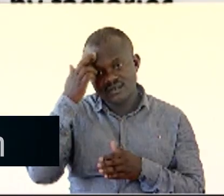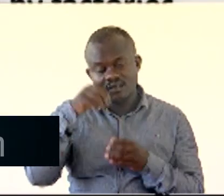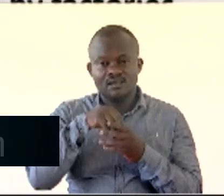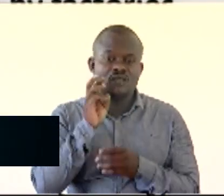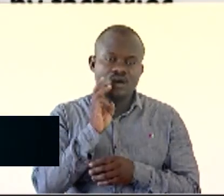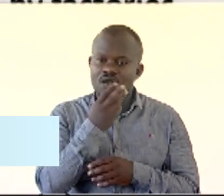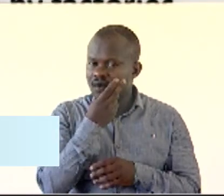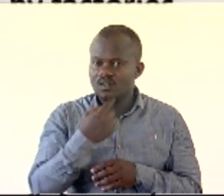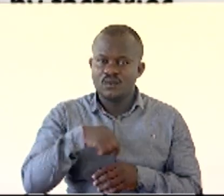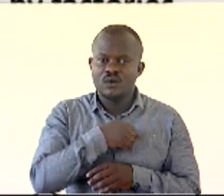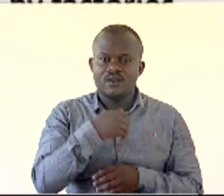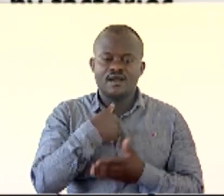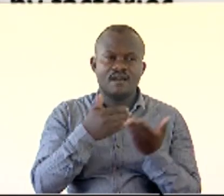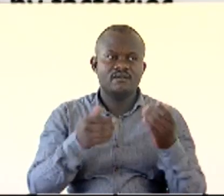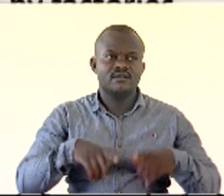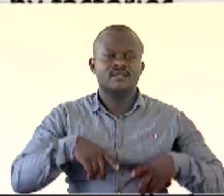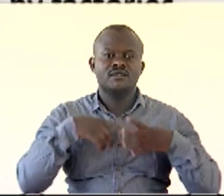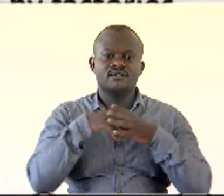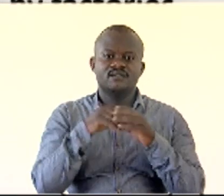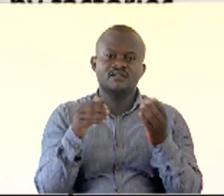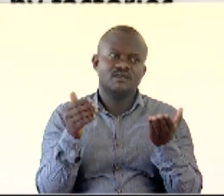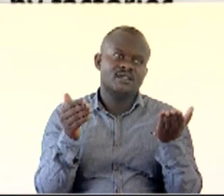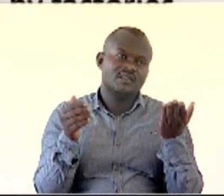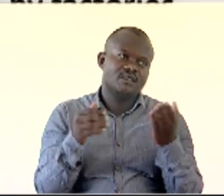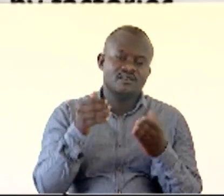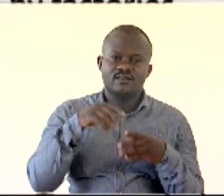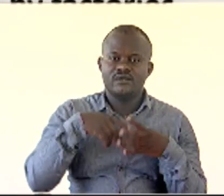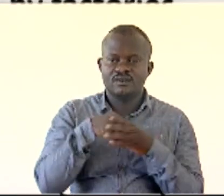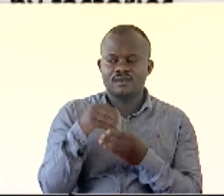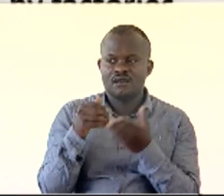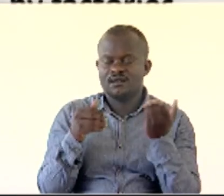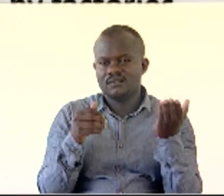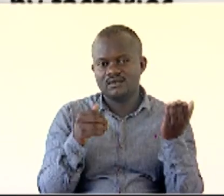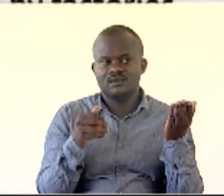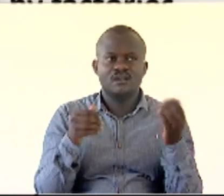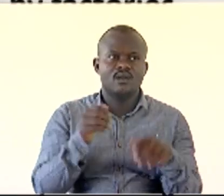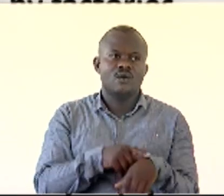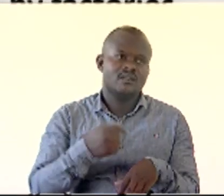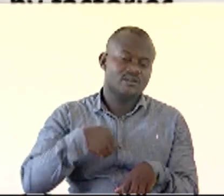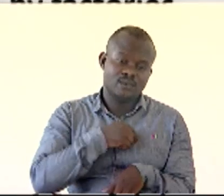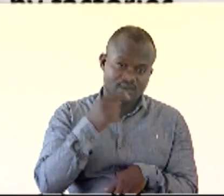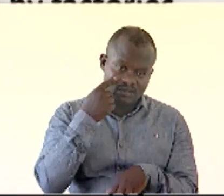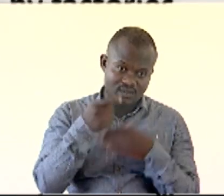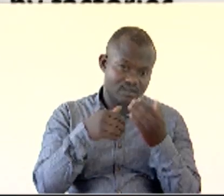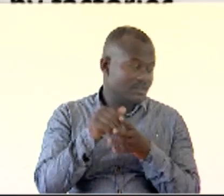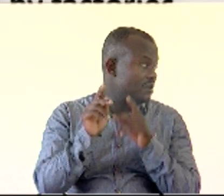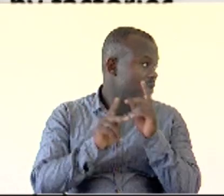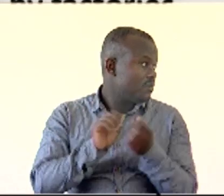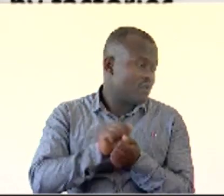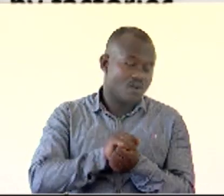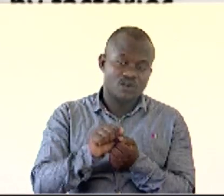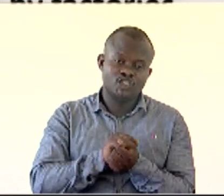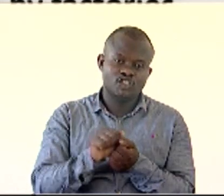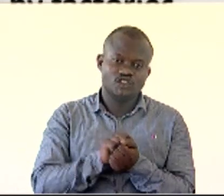water, we have living organisms there. When we see people washing cows in